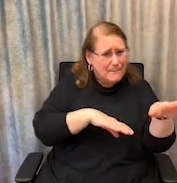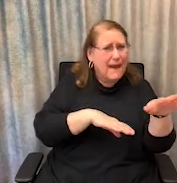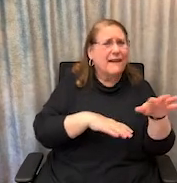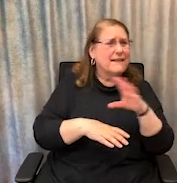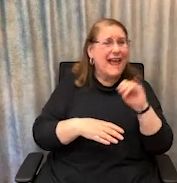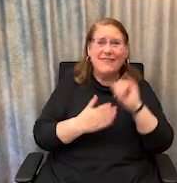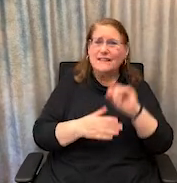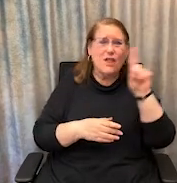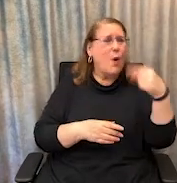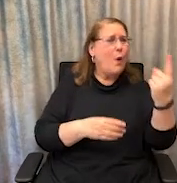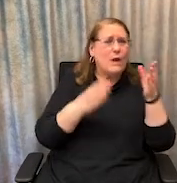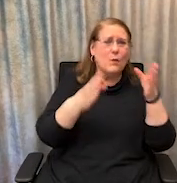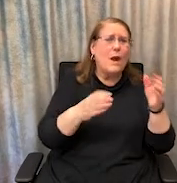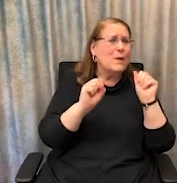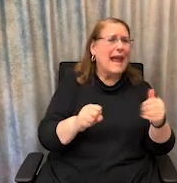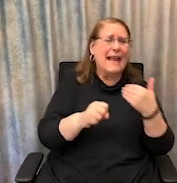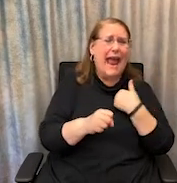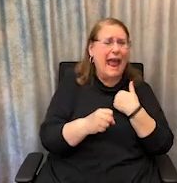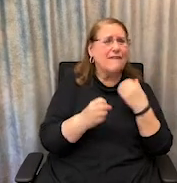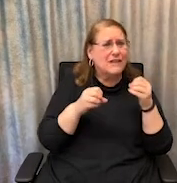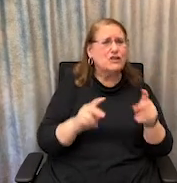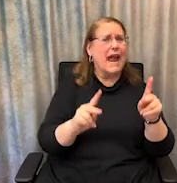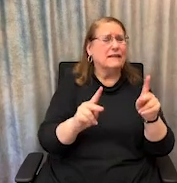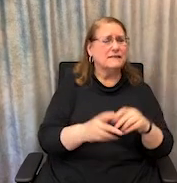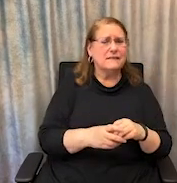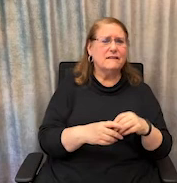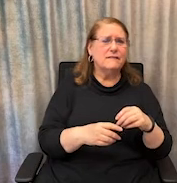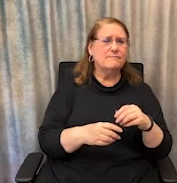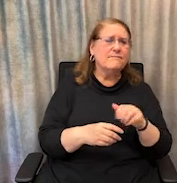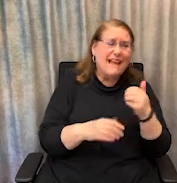have a chance. Oh. And apart from that,